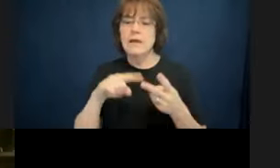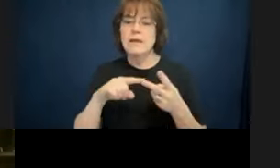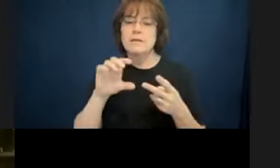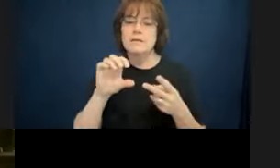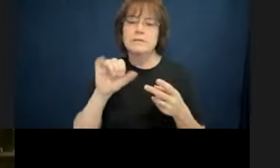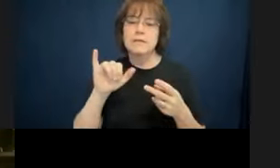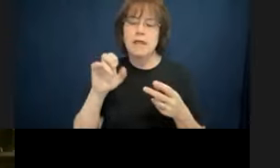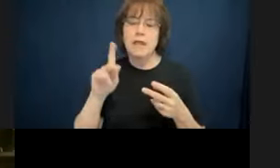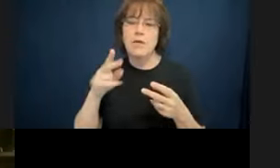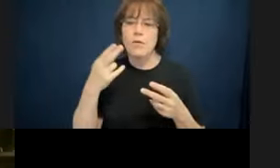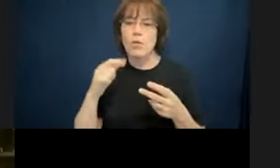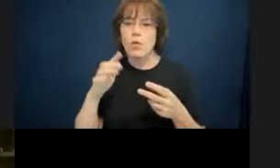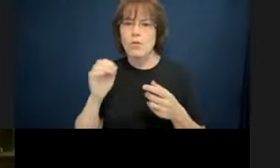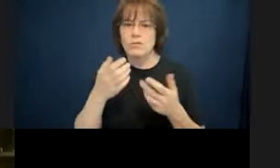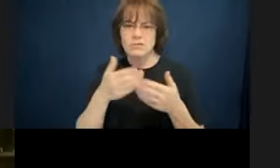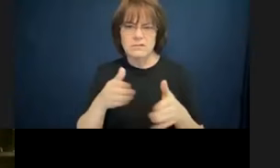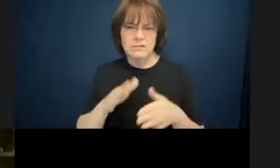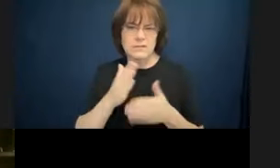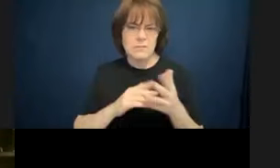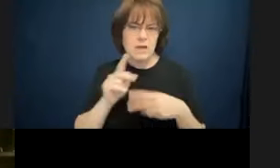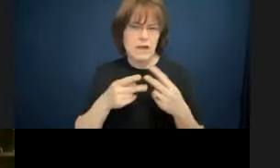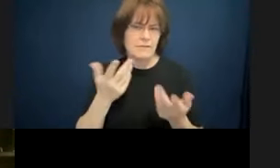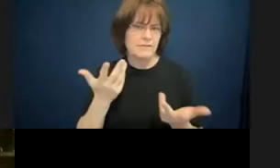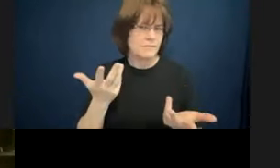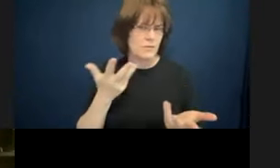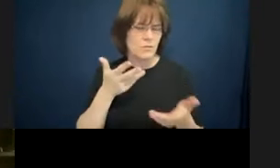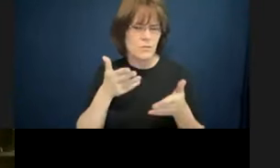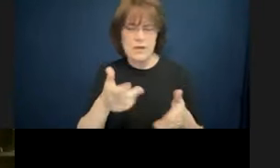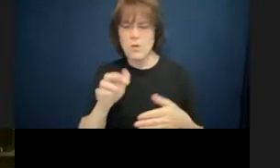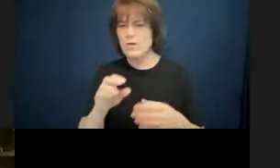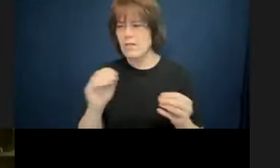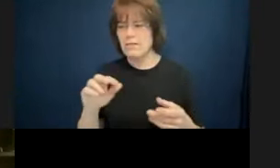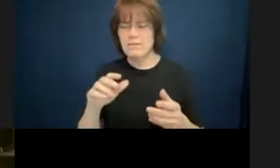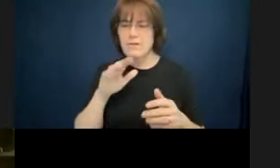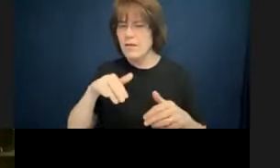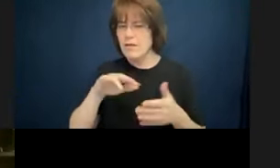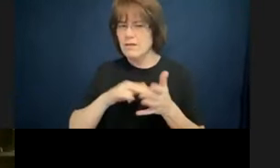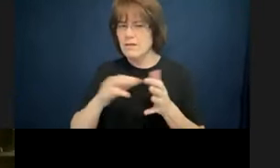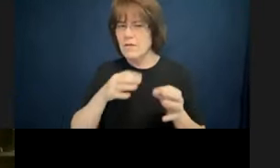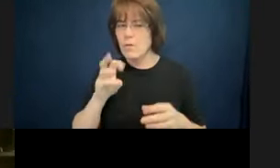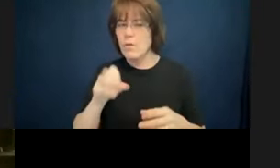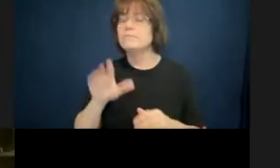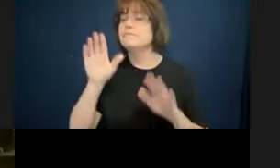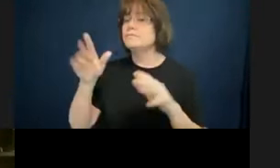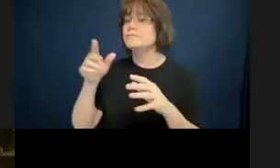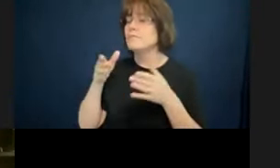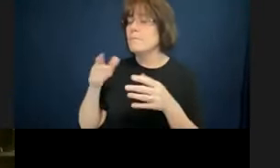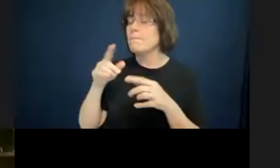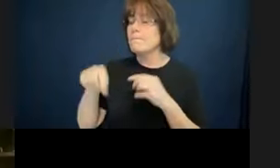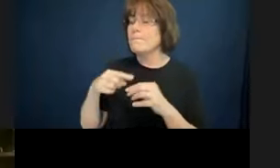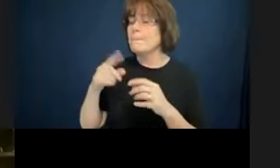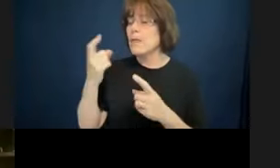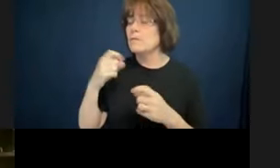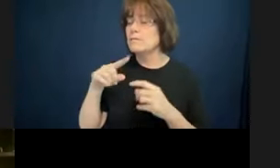how is that divided up in some sort of reasonable way, or is it not really defined well? That's a great question about scale.